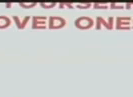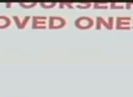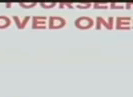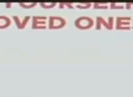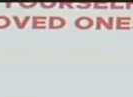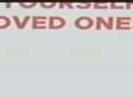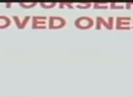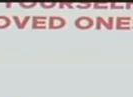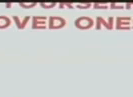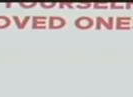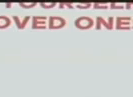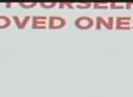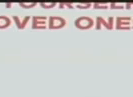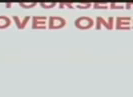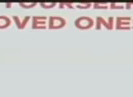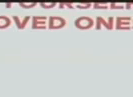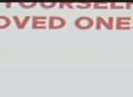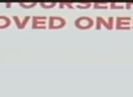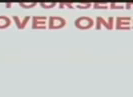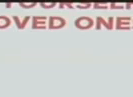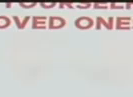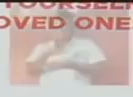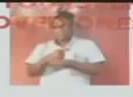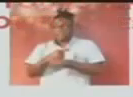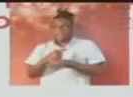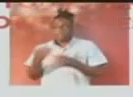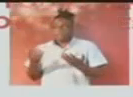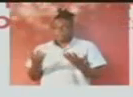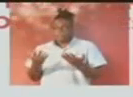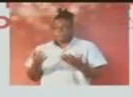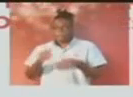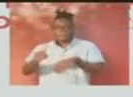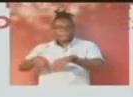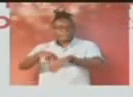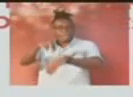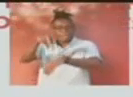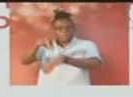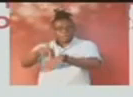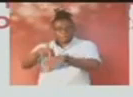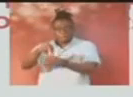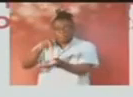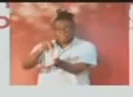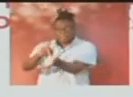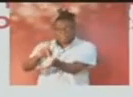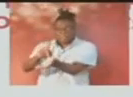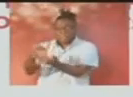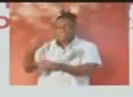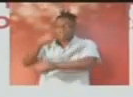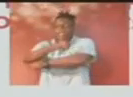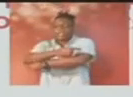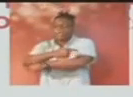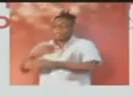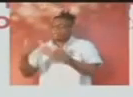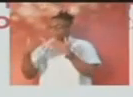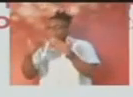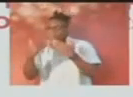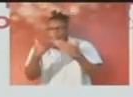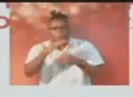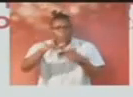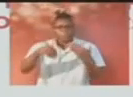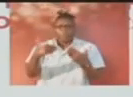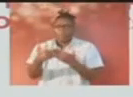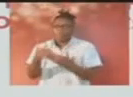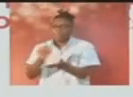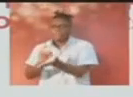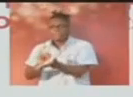on International Nurses Day, we thank all our nurses for their sacrifices and support, especially during this